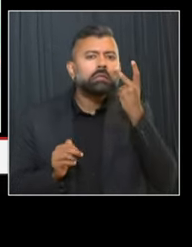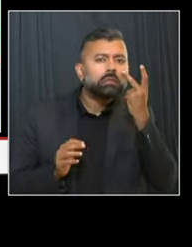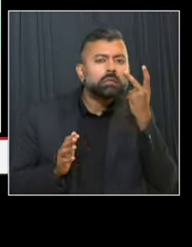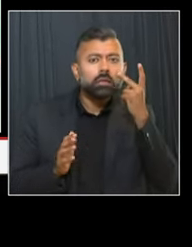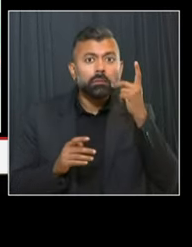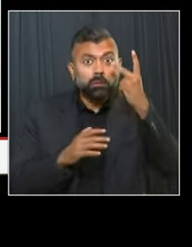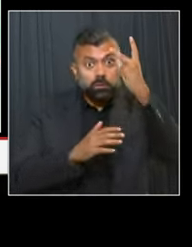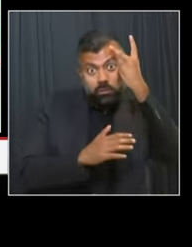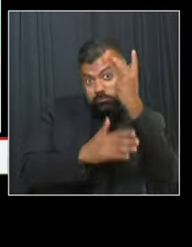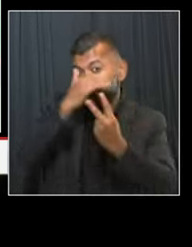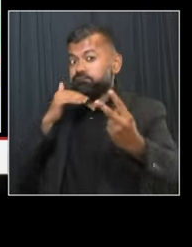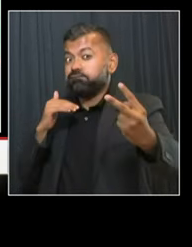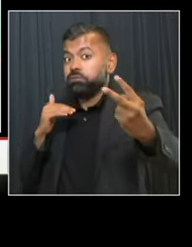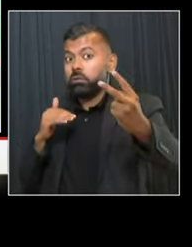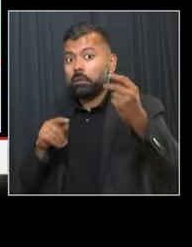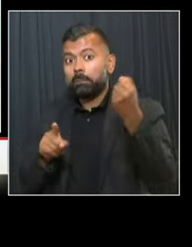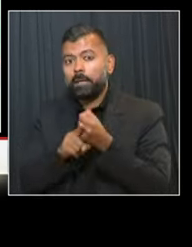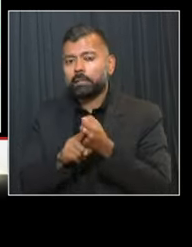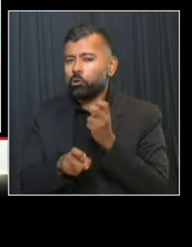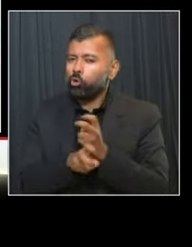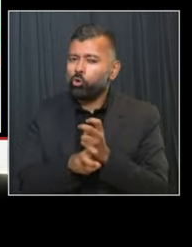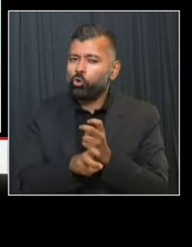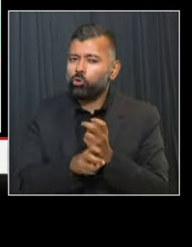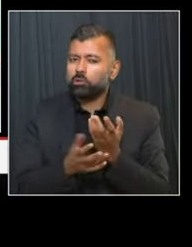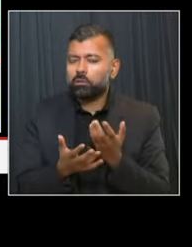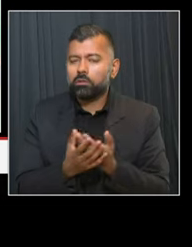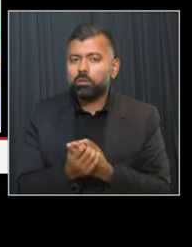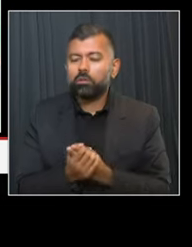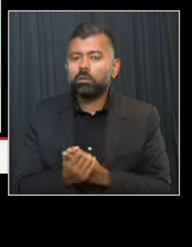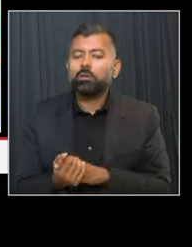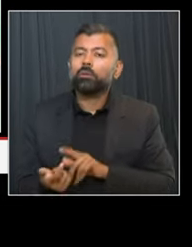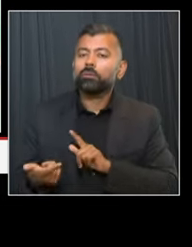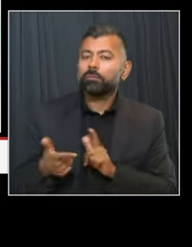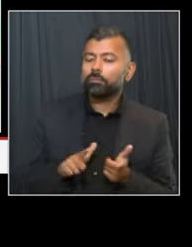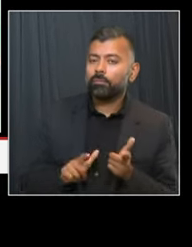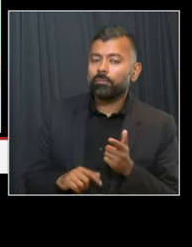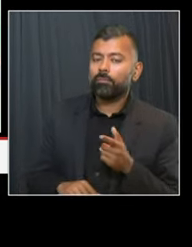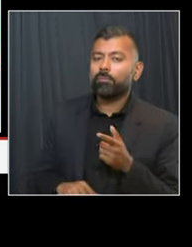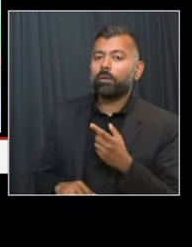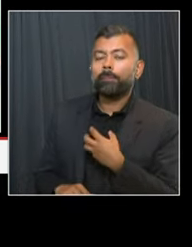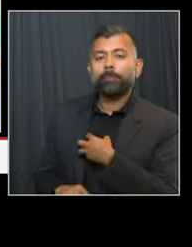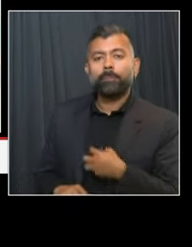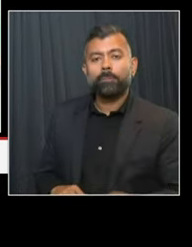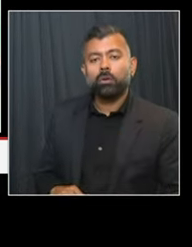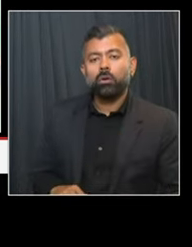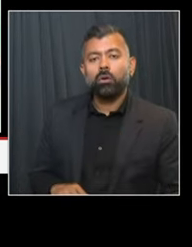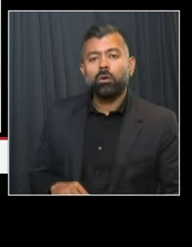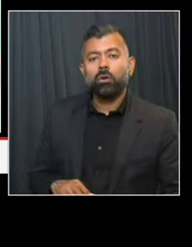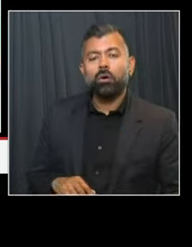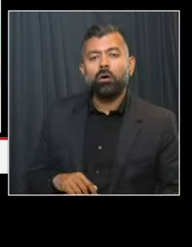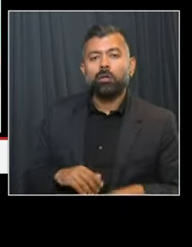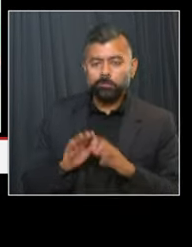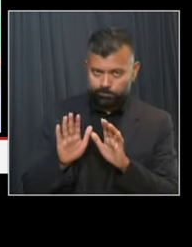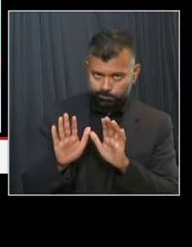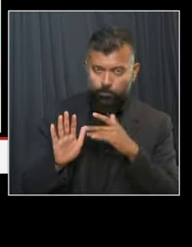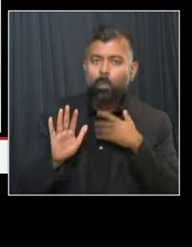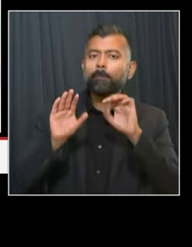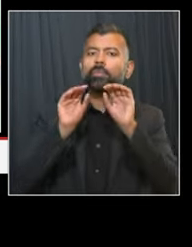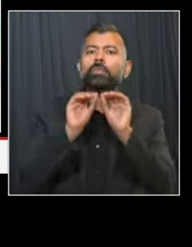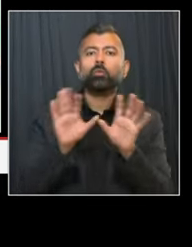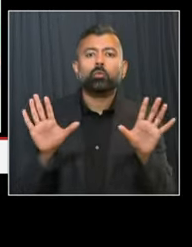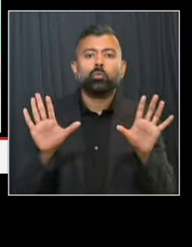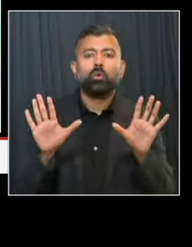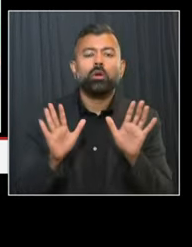and for those who are watching, unlike anybody in America, any mayor in America, we balance our budget for